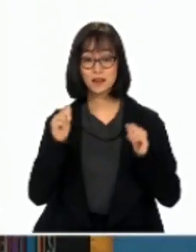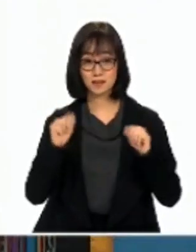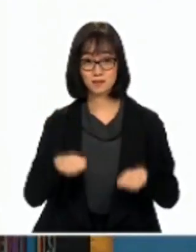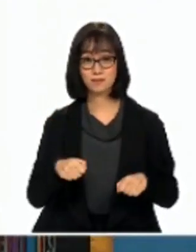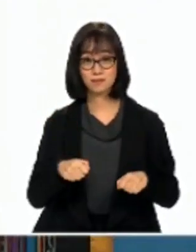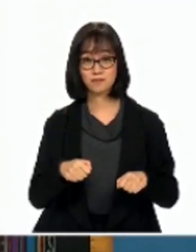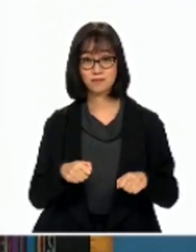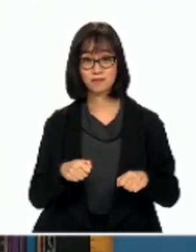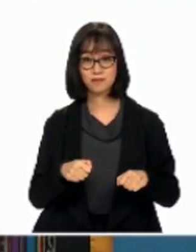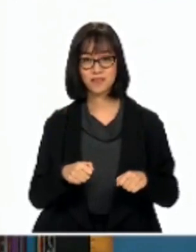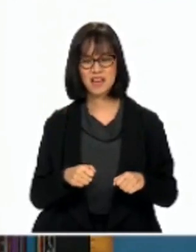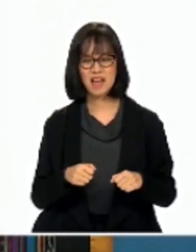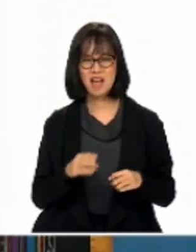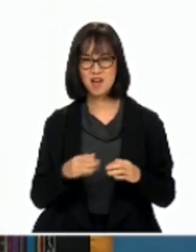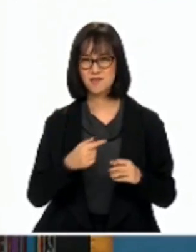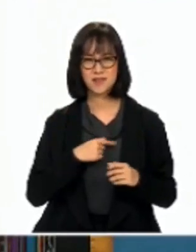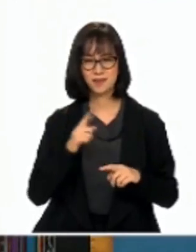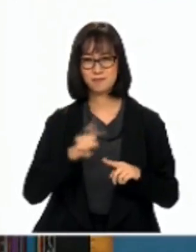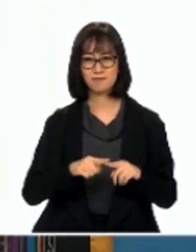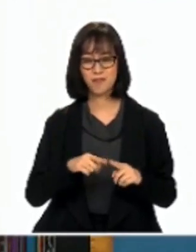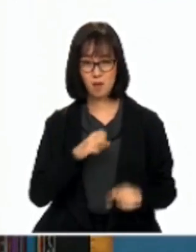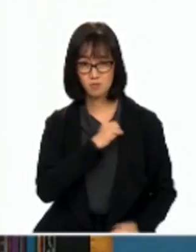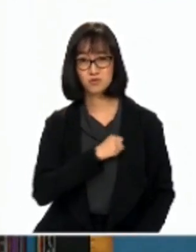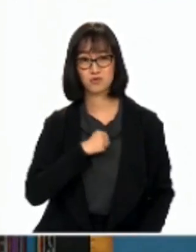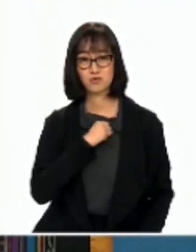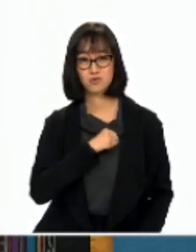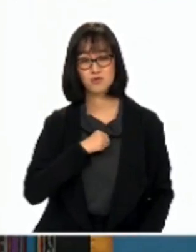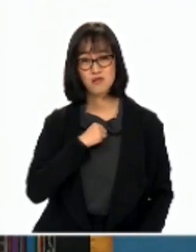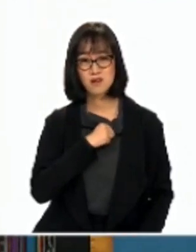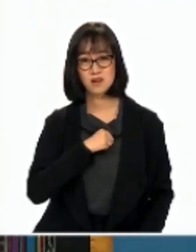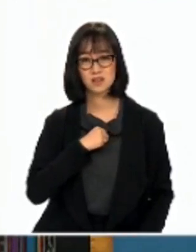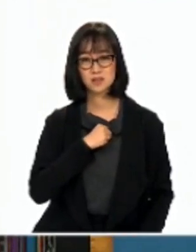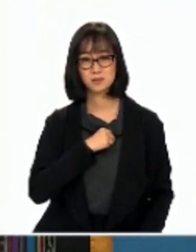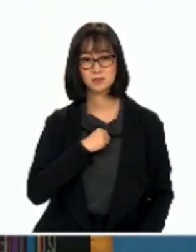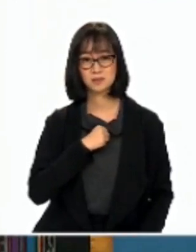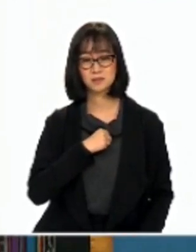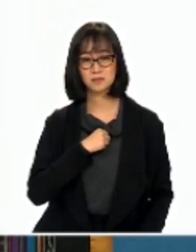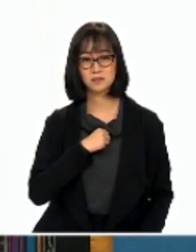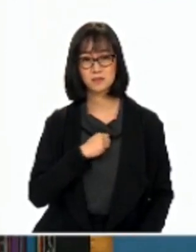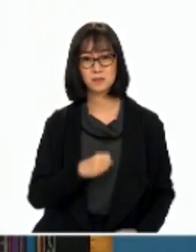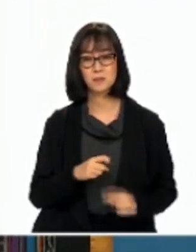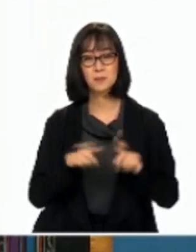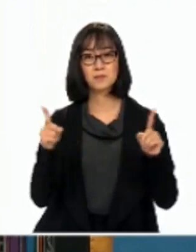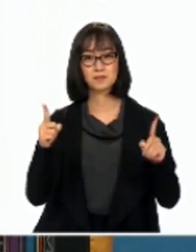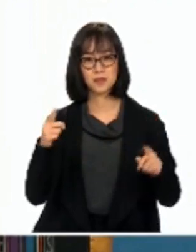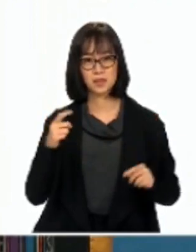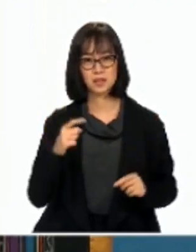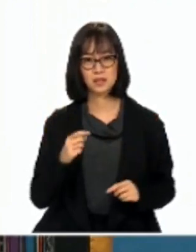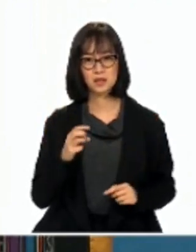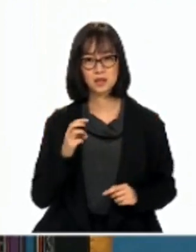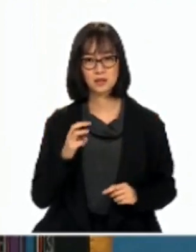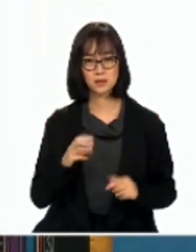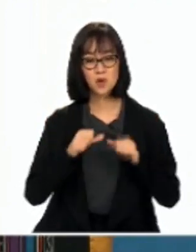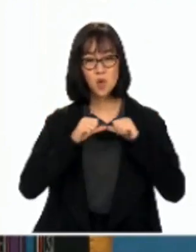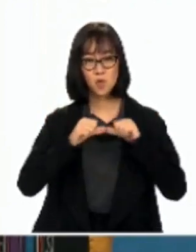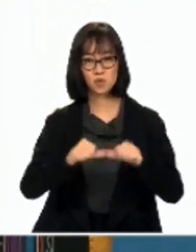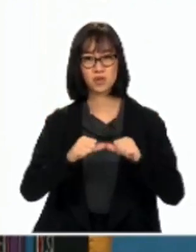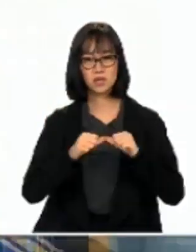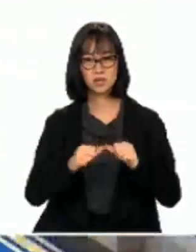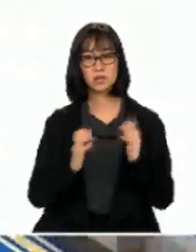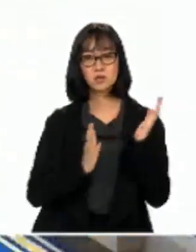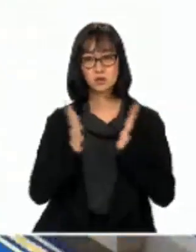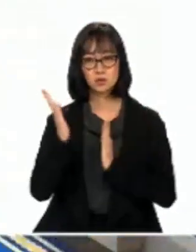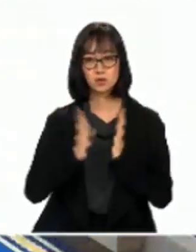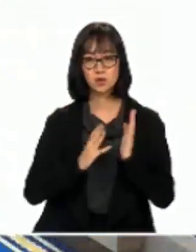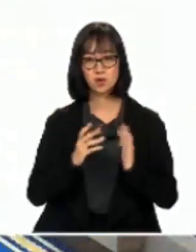I cannot, I'm sorry. But I shall continue to comply with my constitutional duty to serve and protect the Filipino